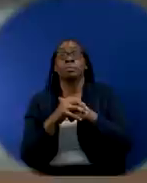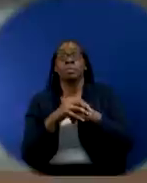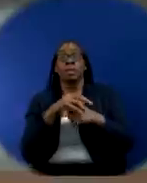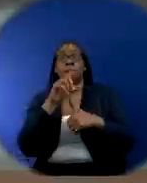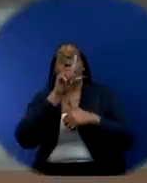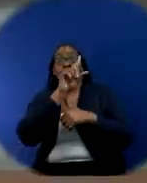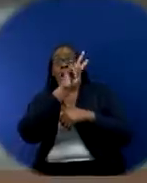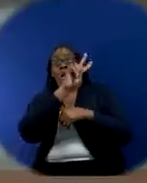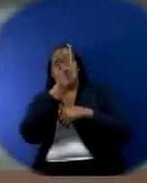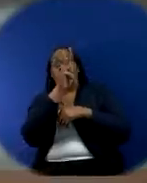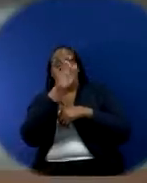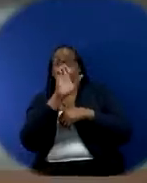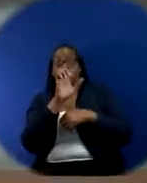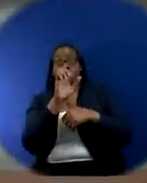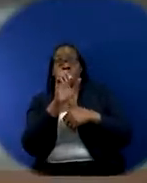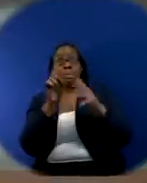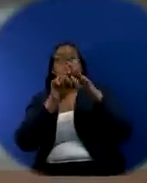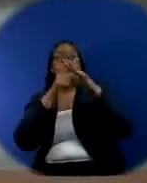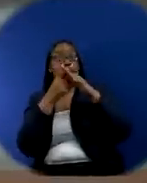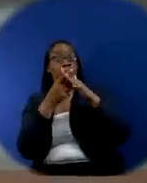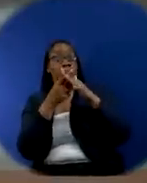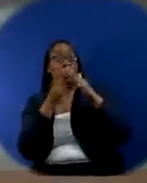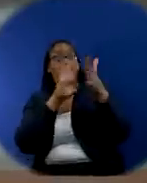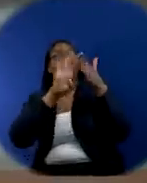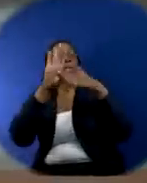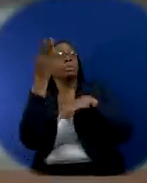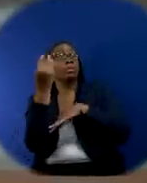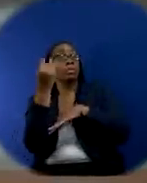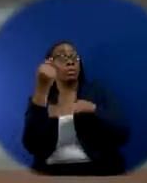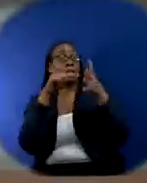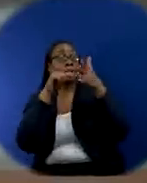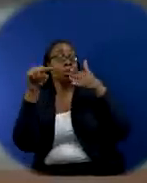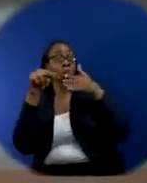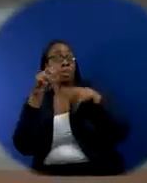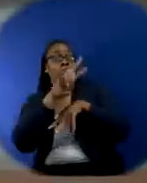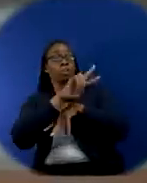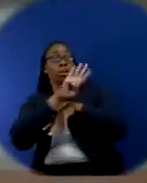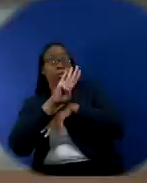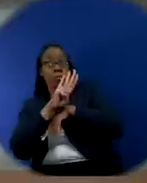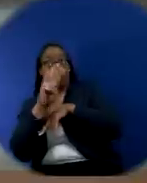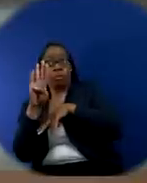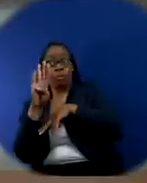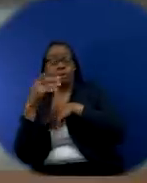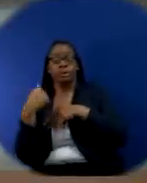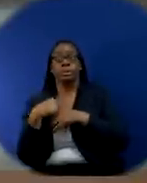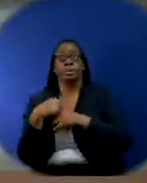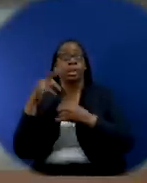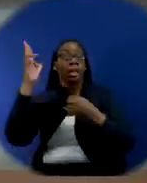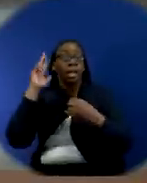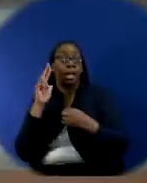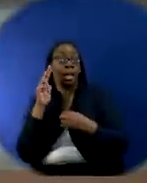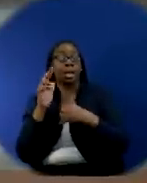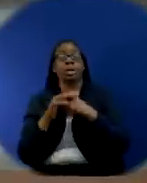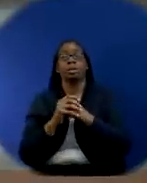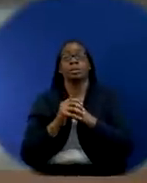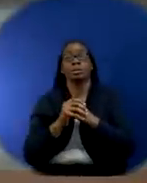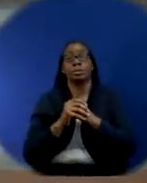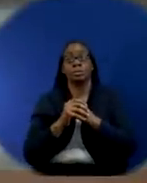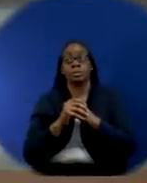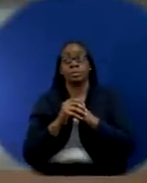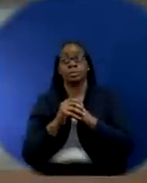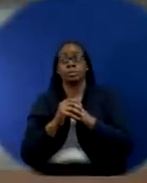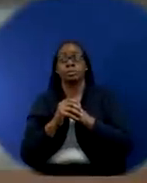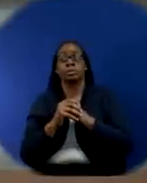Luke, beginning at chapter 14 and verse 15. Hear the word of God from the New International